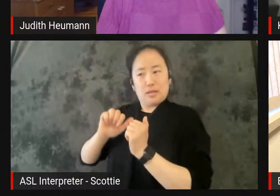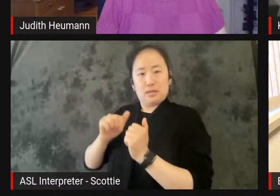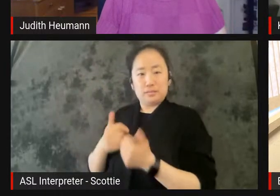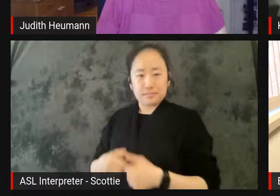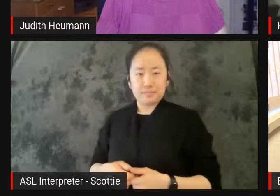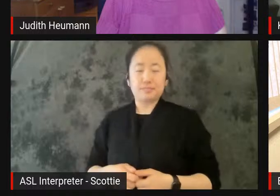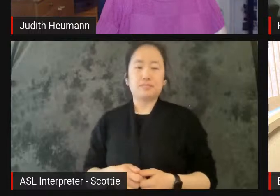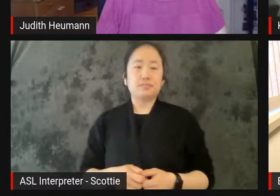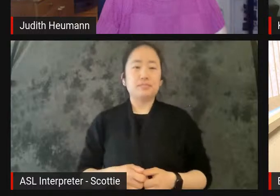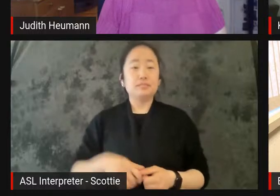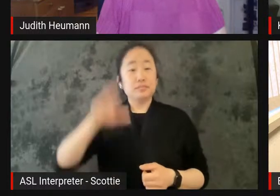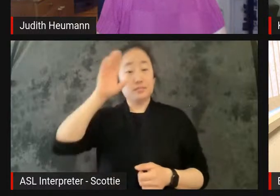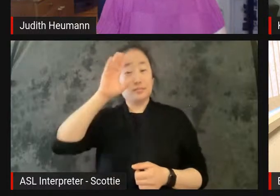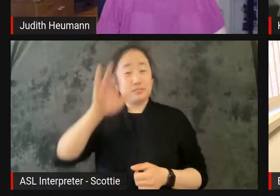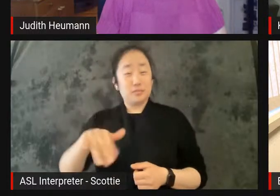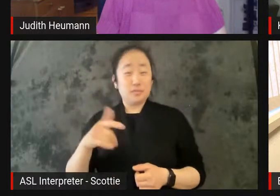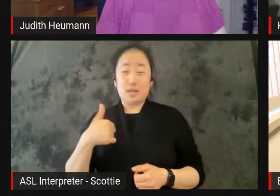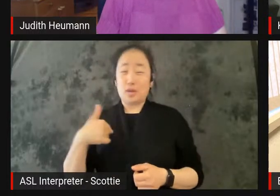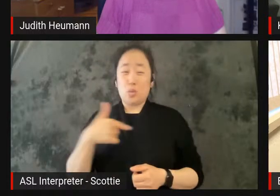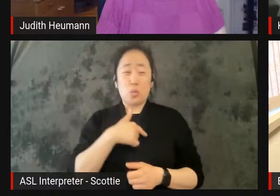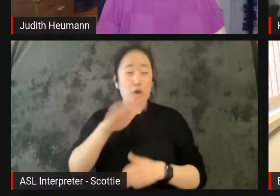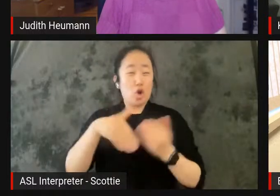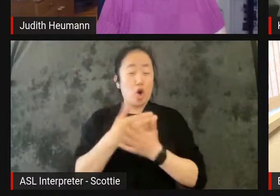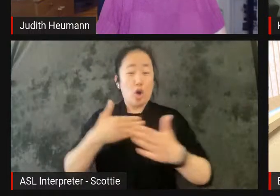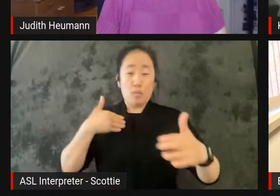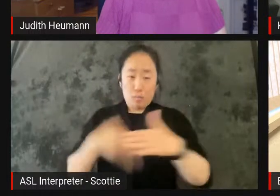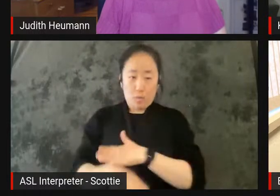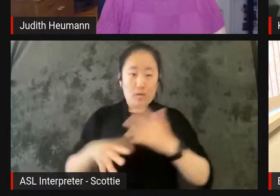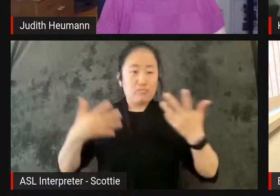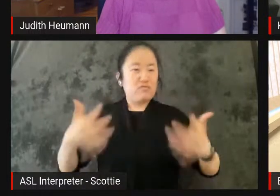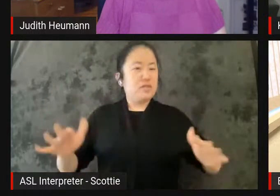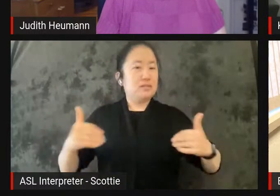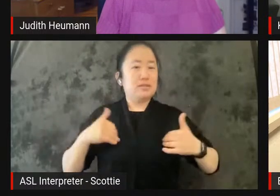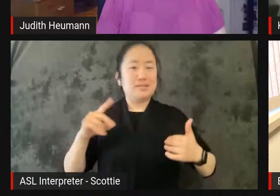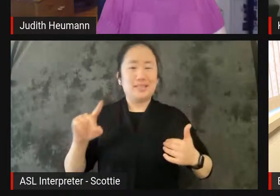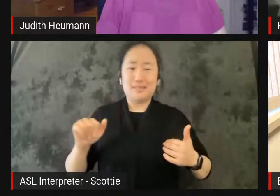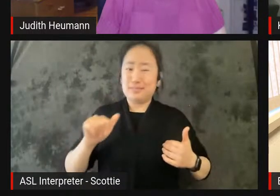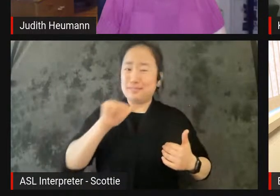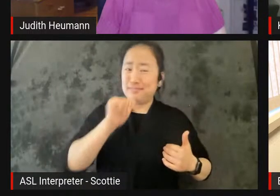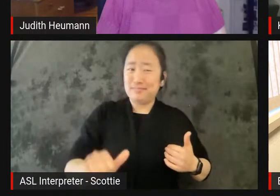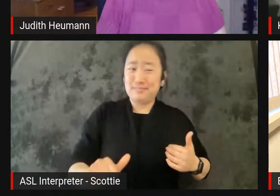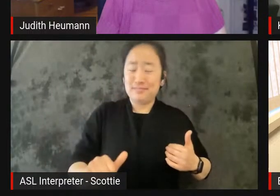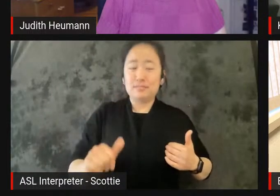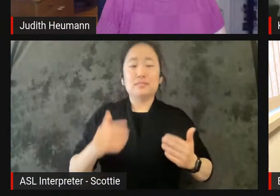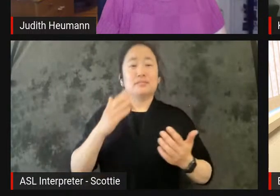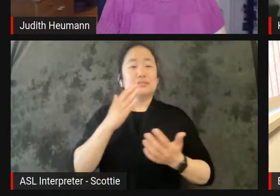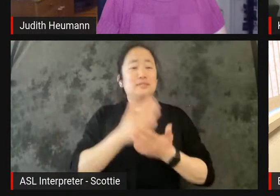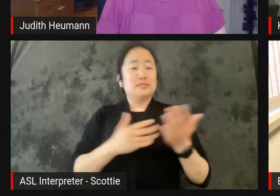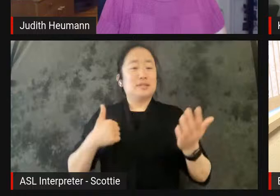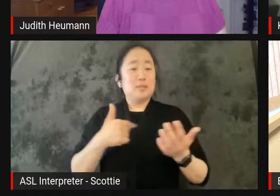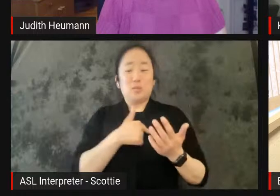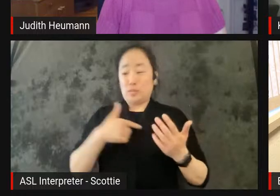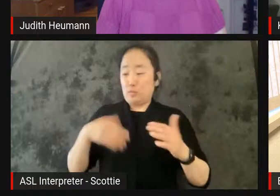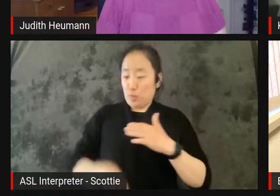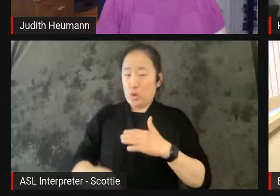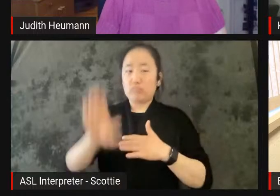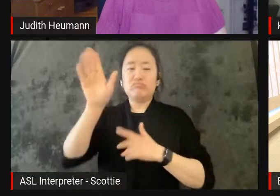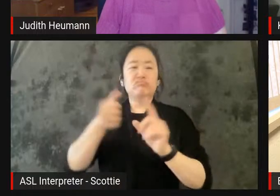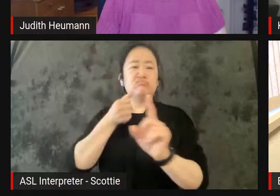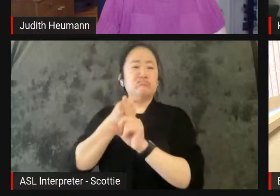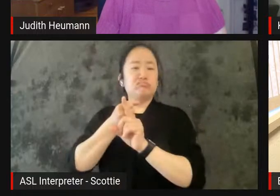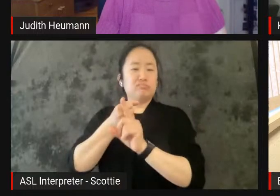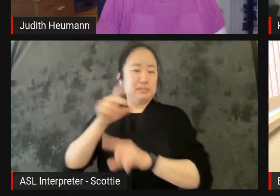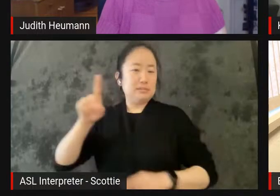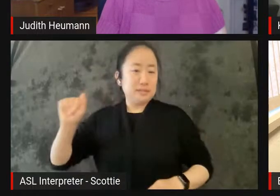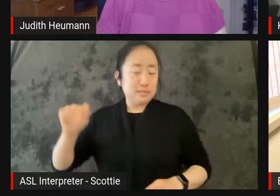all born with our disabilities, and as we've discussed, we all don't have visible disabilities. So the